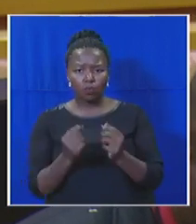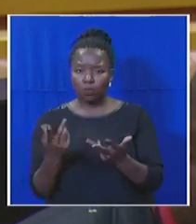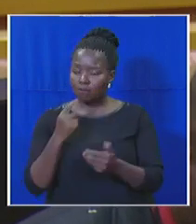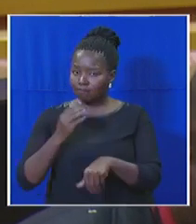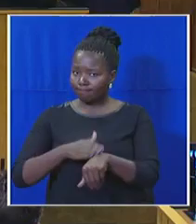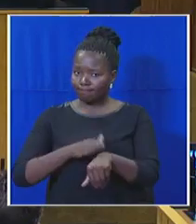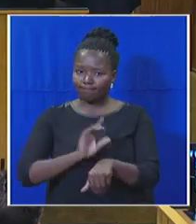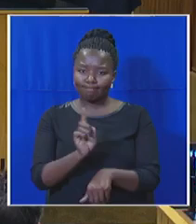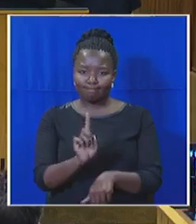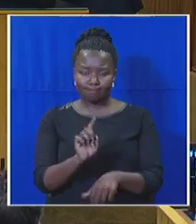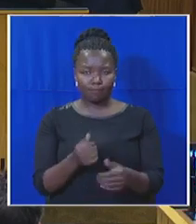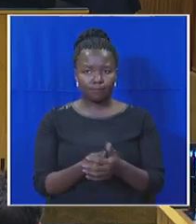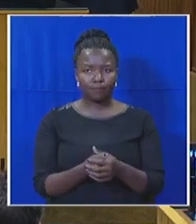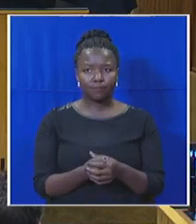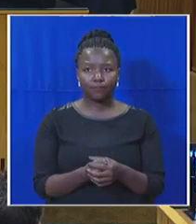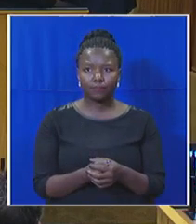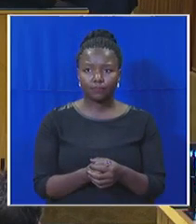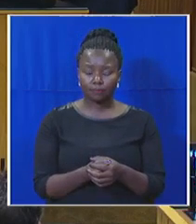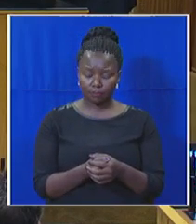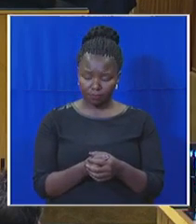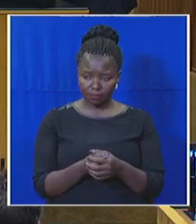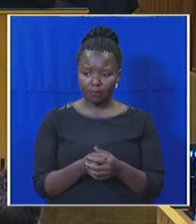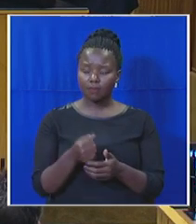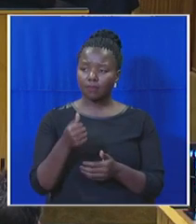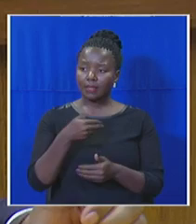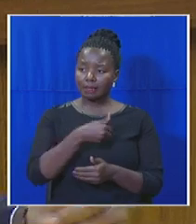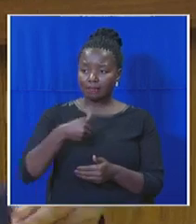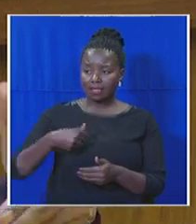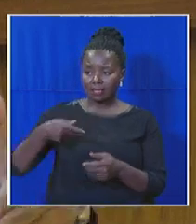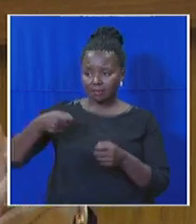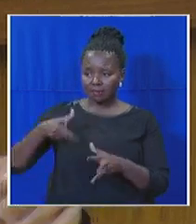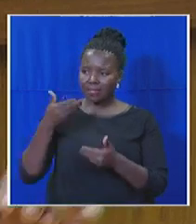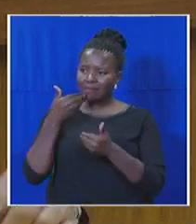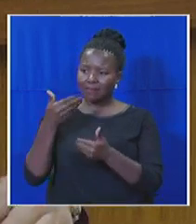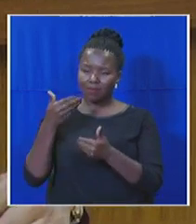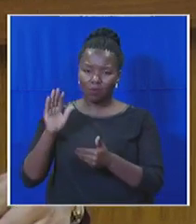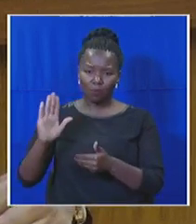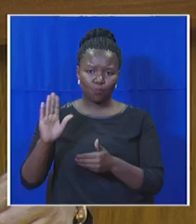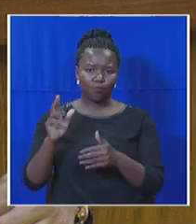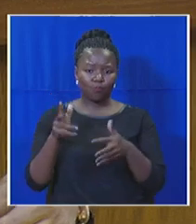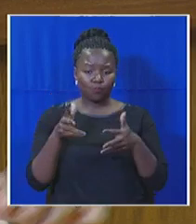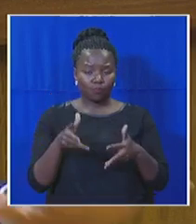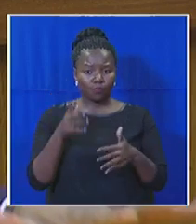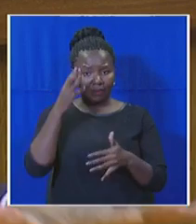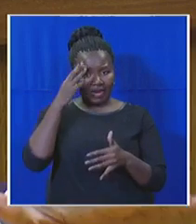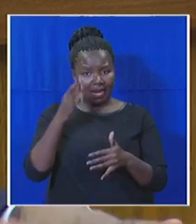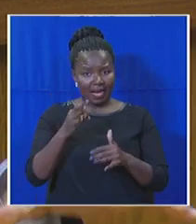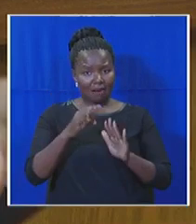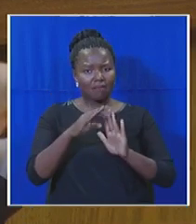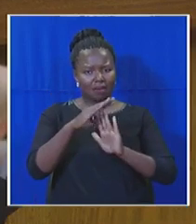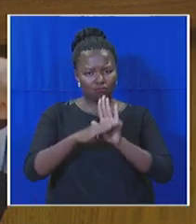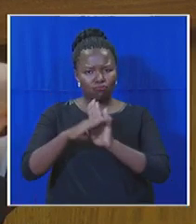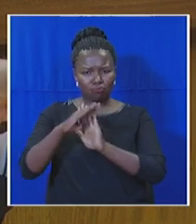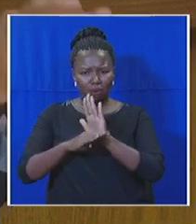you. Honorable President. Thank you, Madam Speaker. Government has programs to reach areas